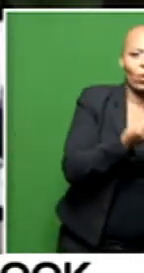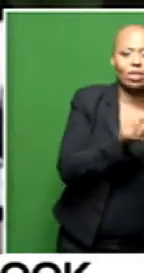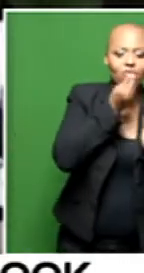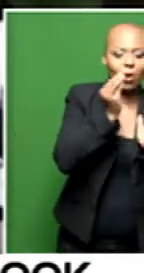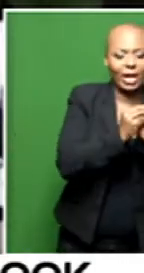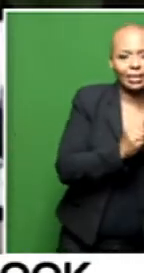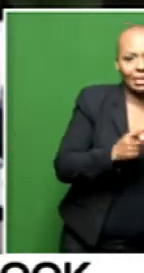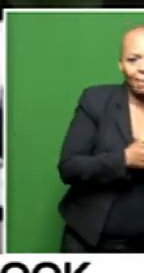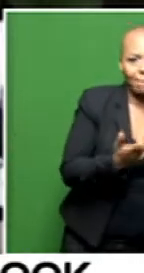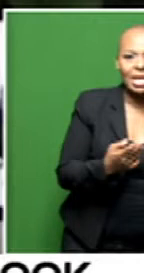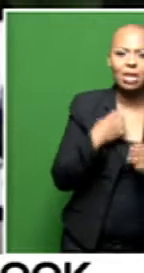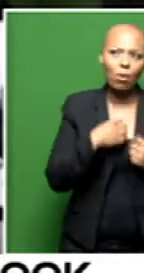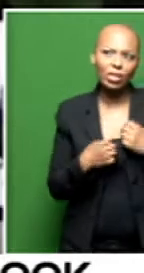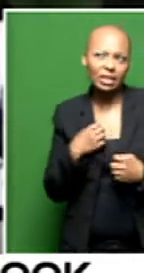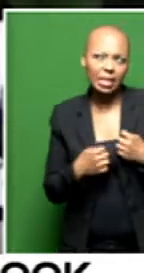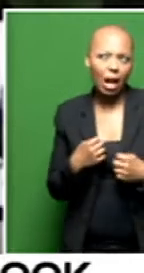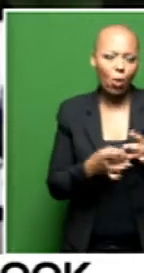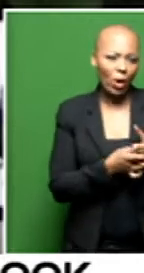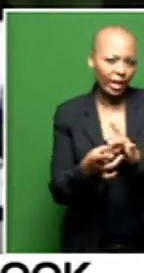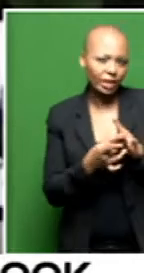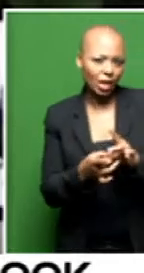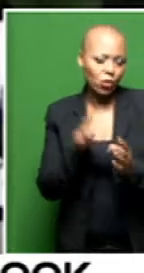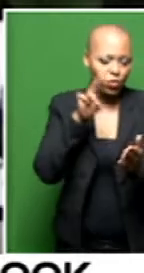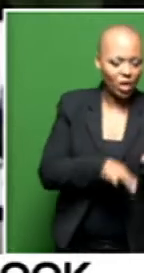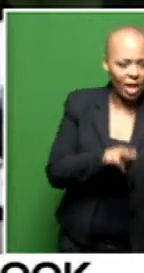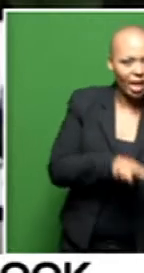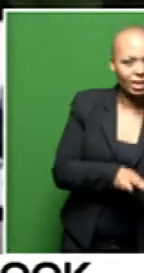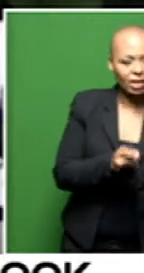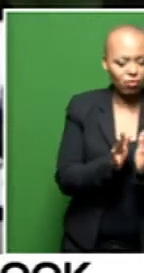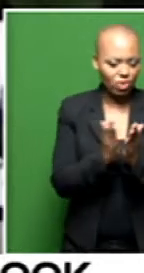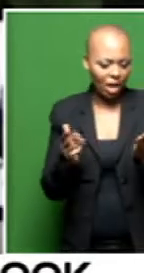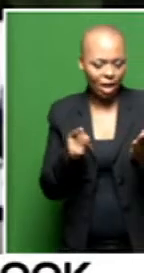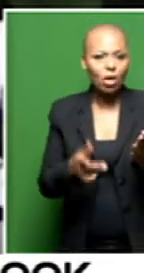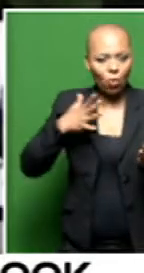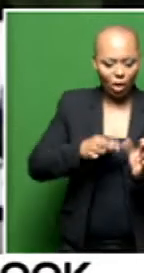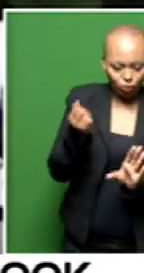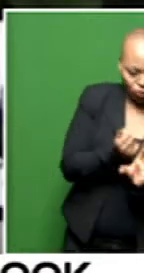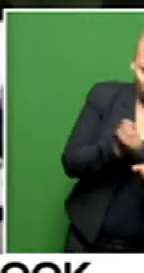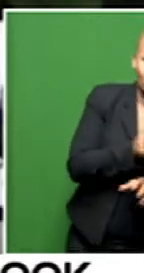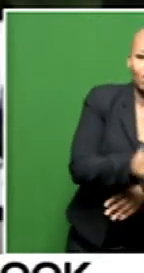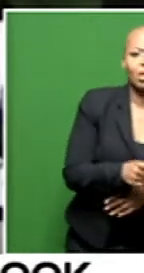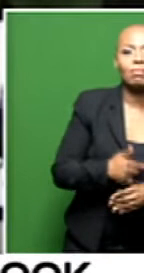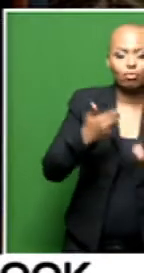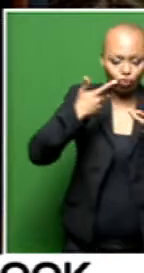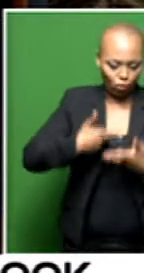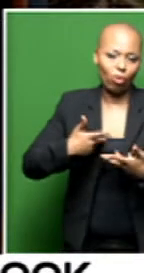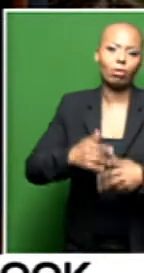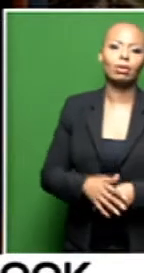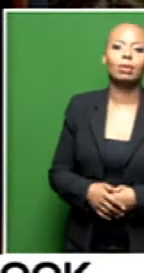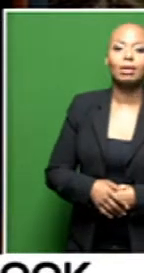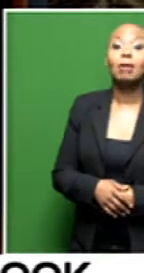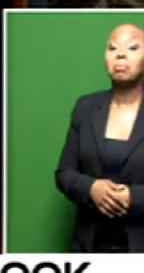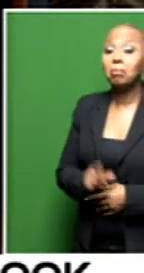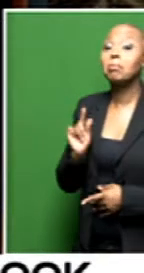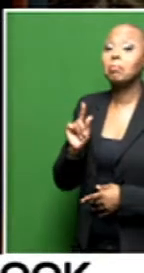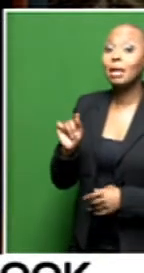it. If you have emotional connection with what you read on the pages, immediately you want to cook it. That's important to me. Now, this being